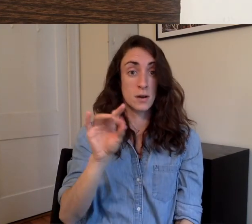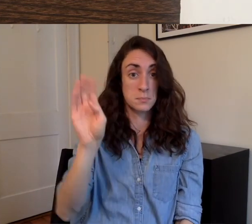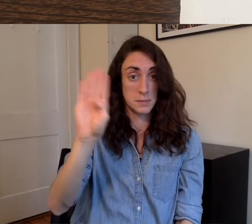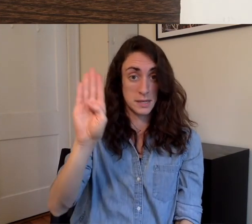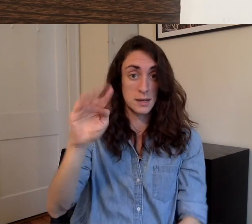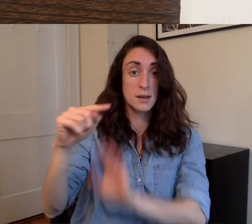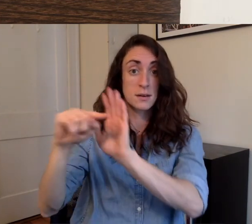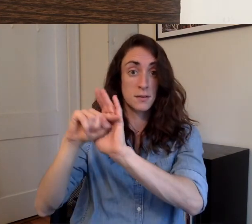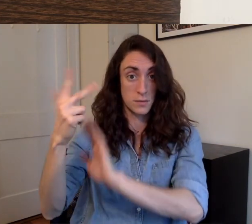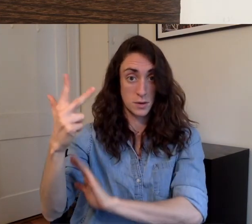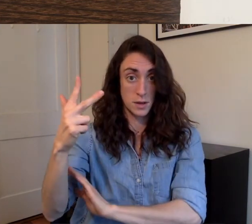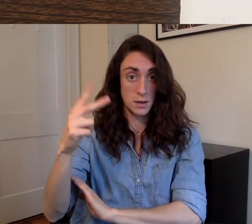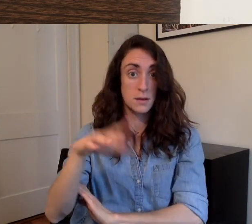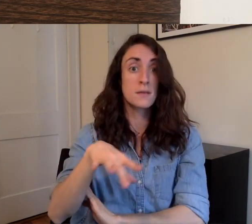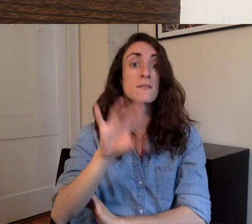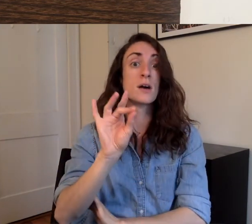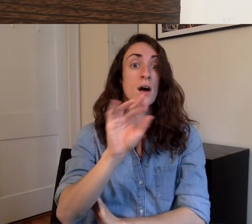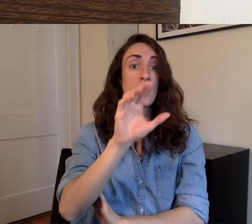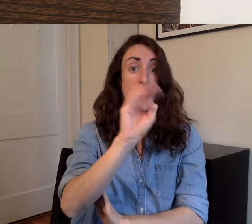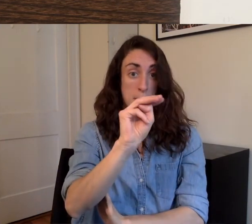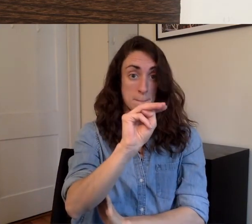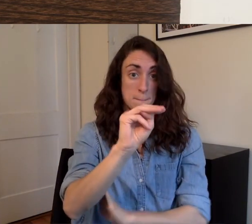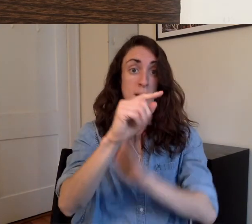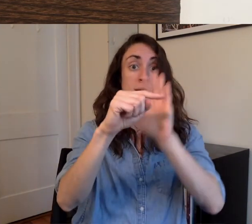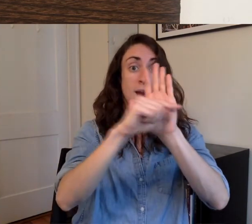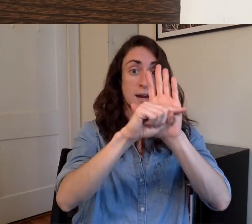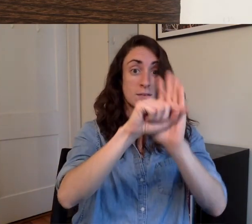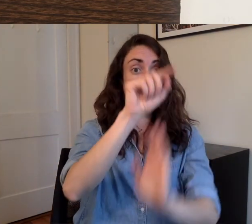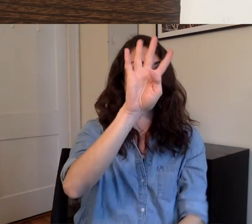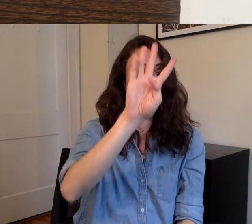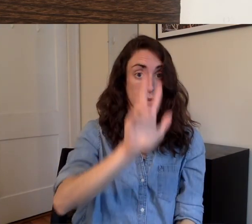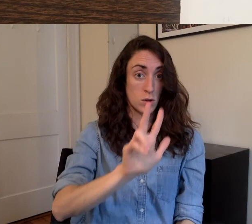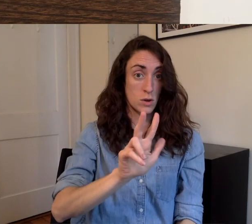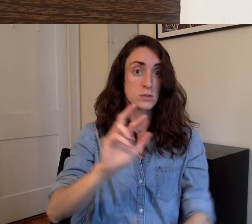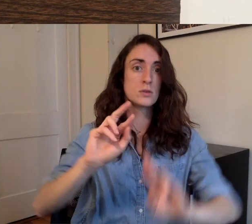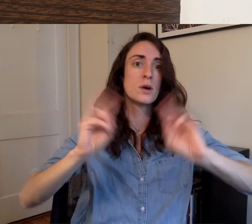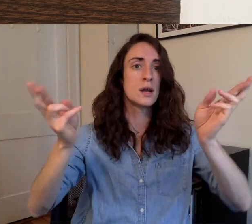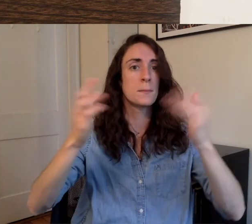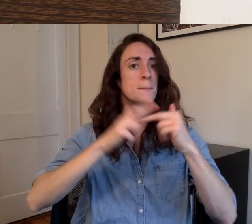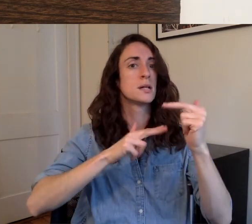as y equals -4/3 x minus 3.